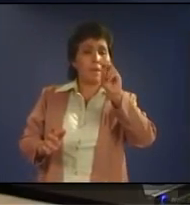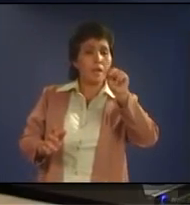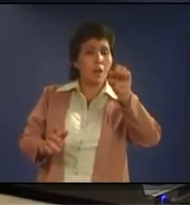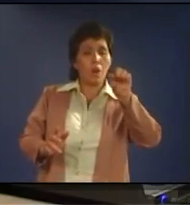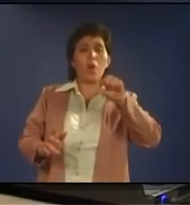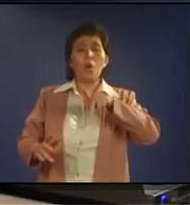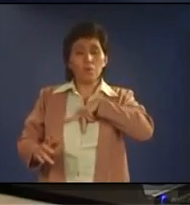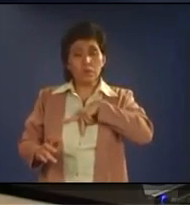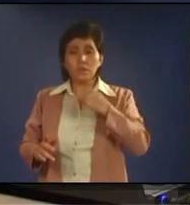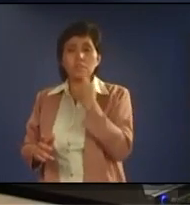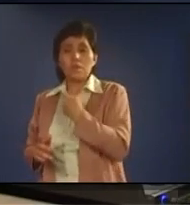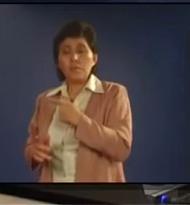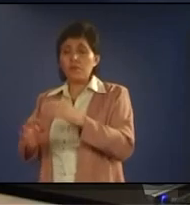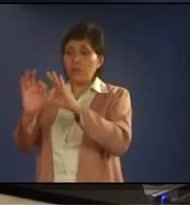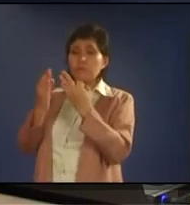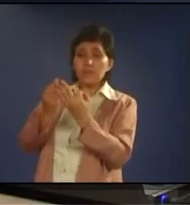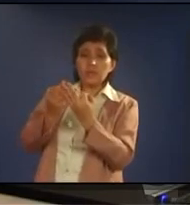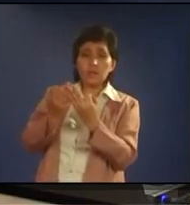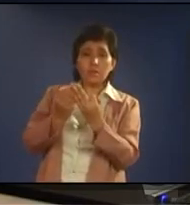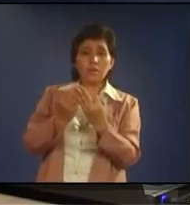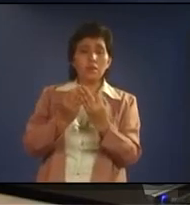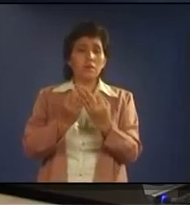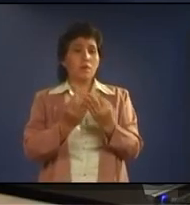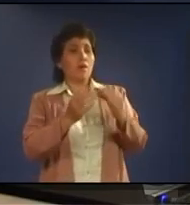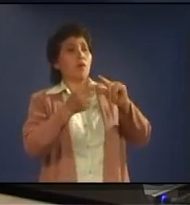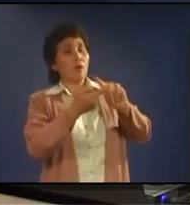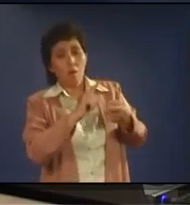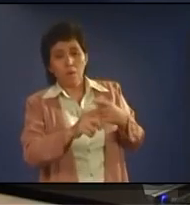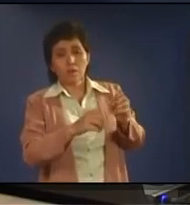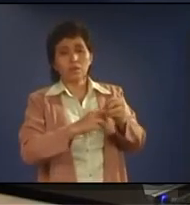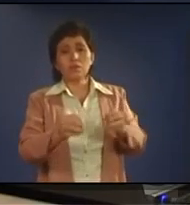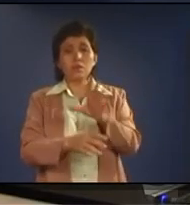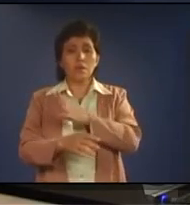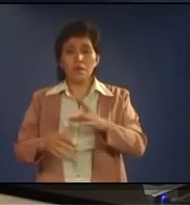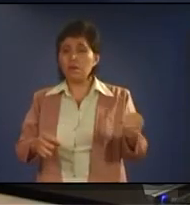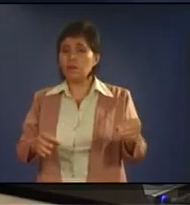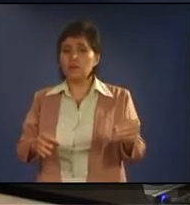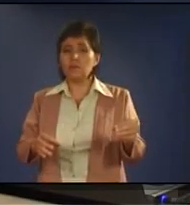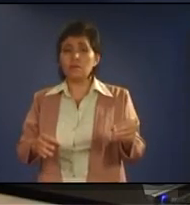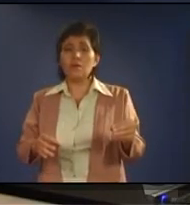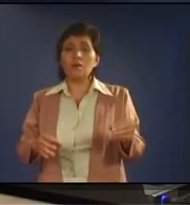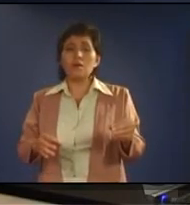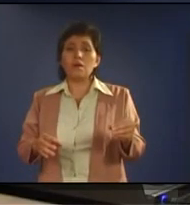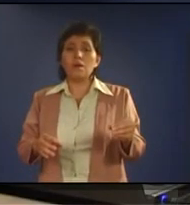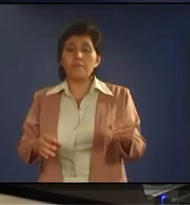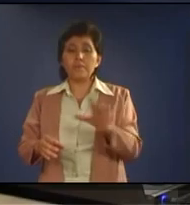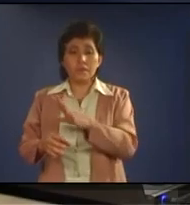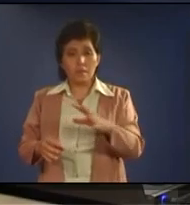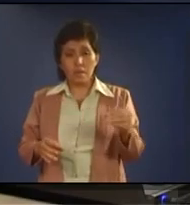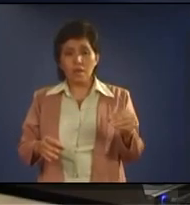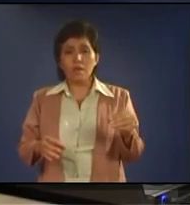you realize since young, even orphans or people